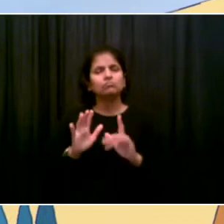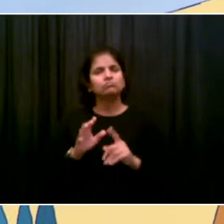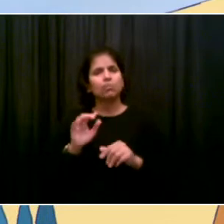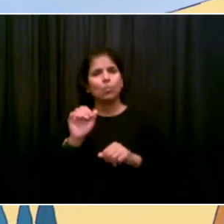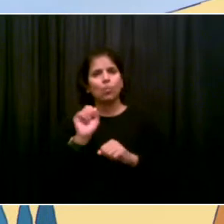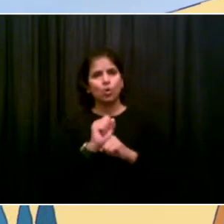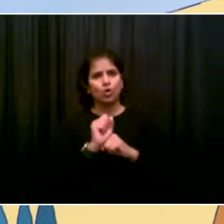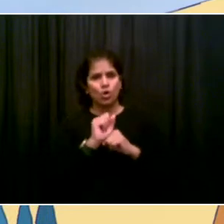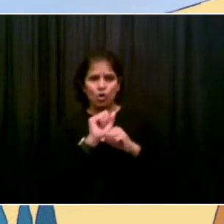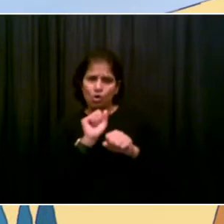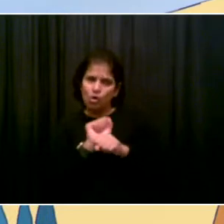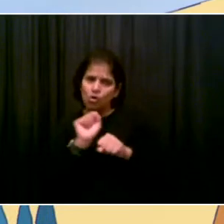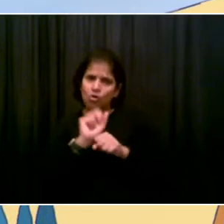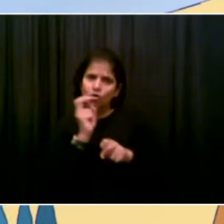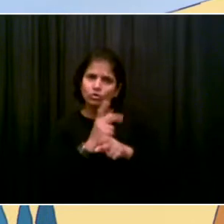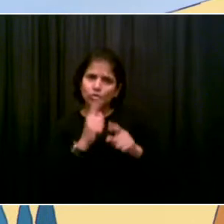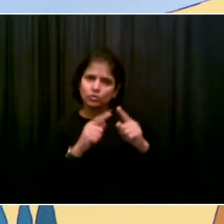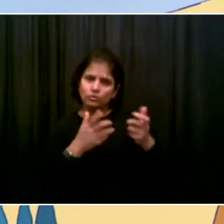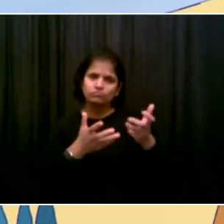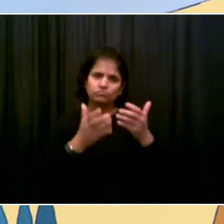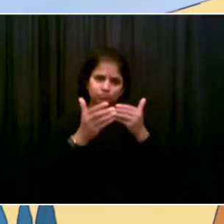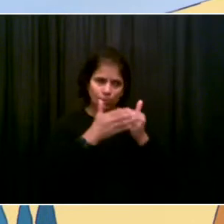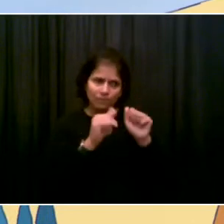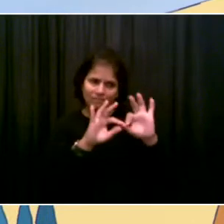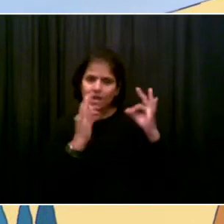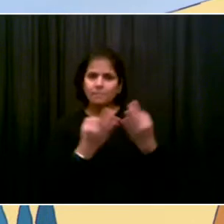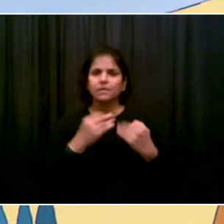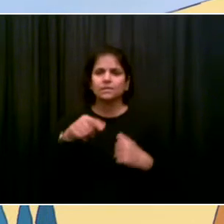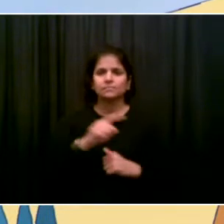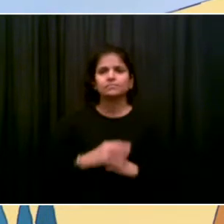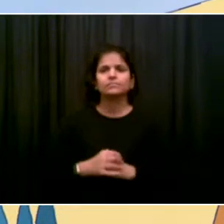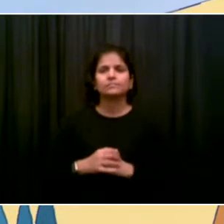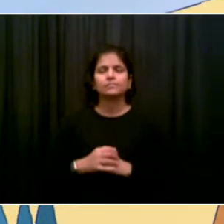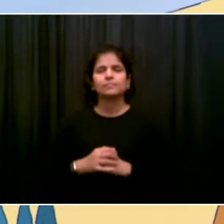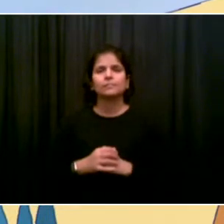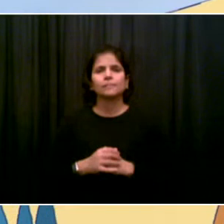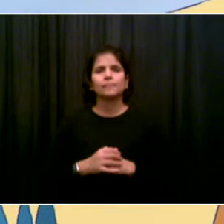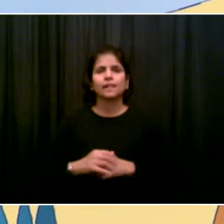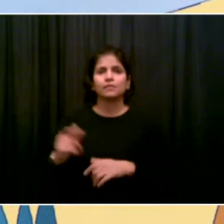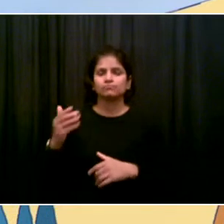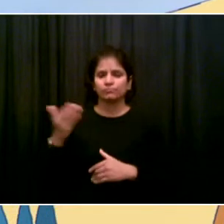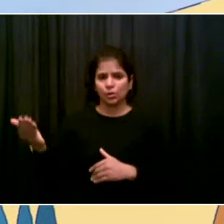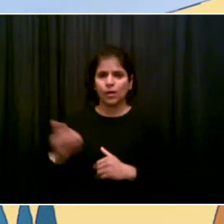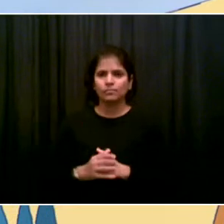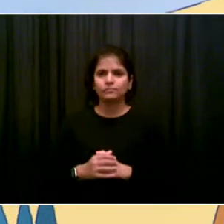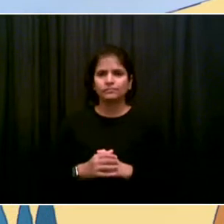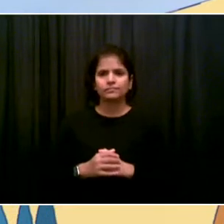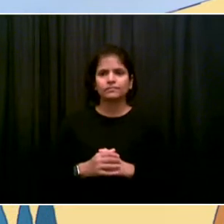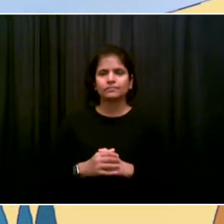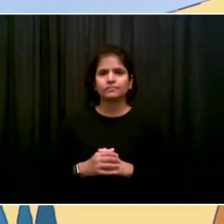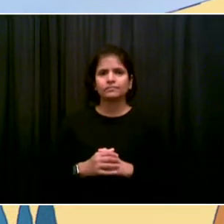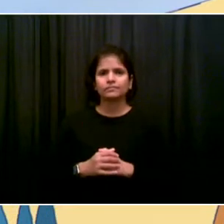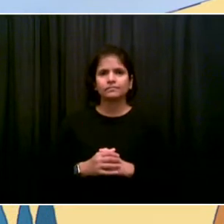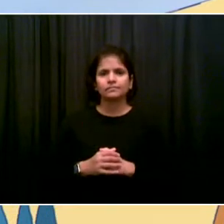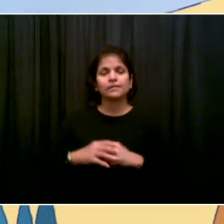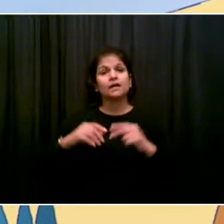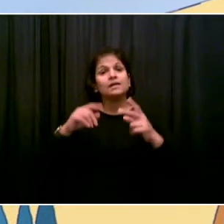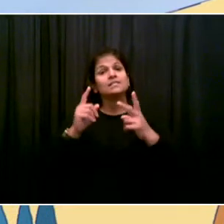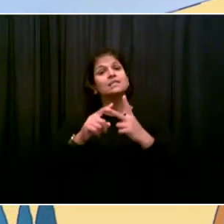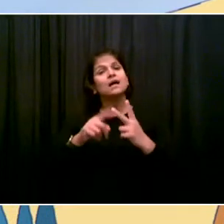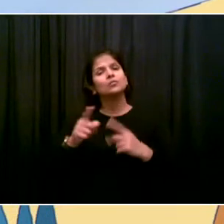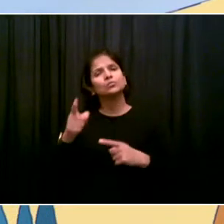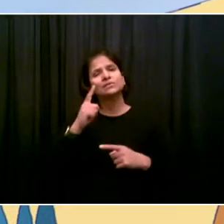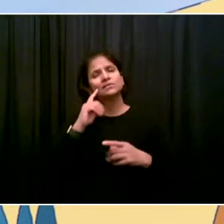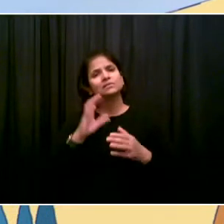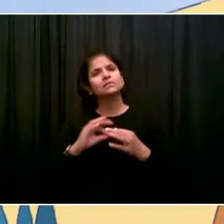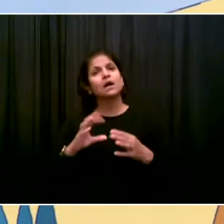their home is good again and someplace they can be. Go ahead, Katie. So you mentioned getting long-term affordable housing. I mean,